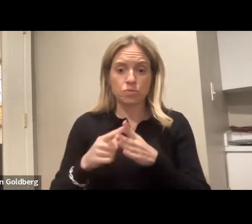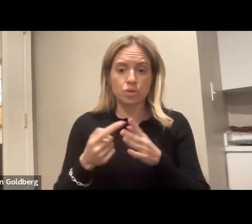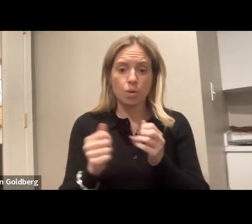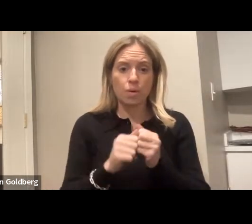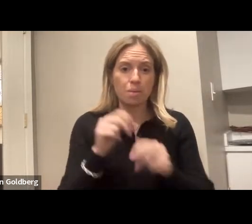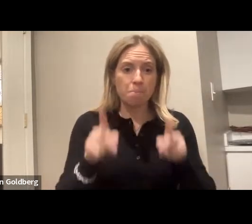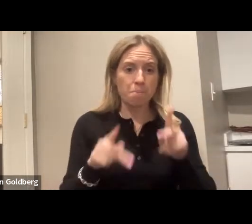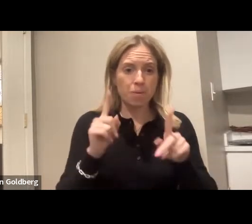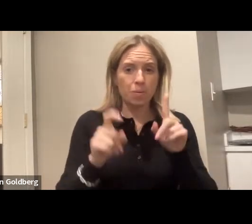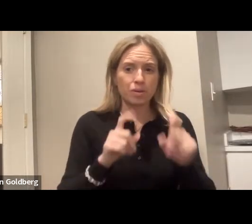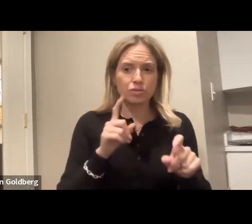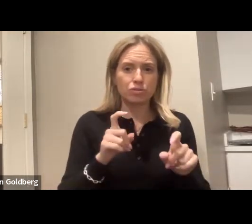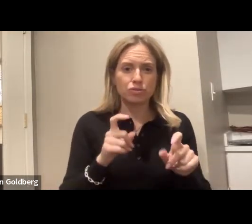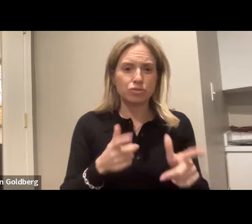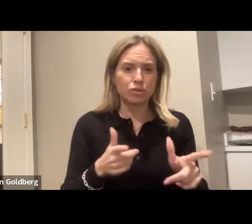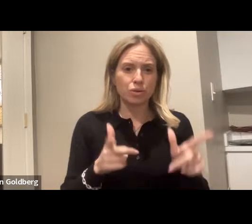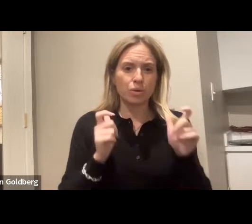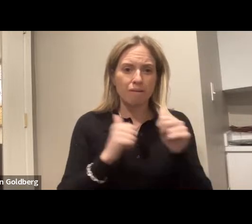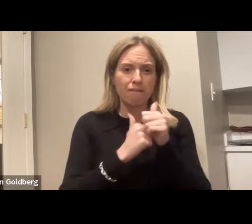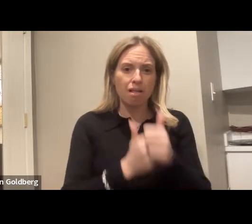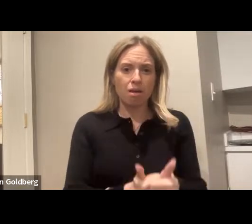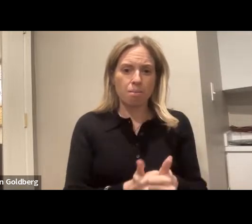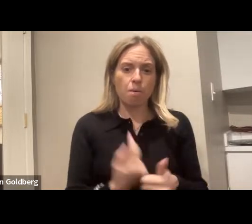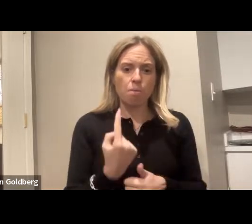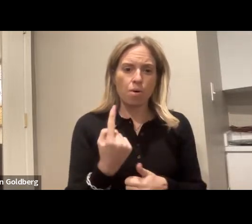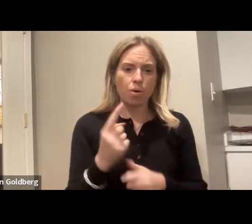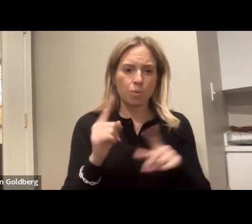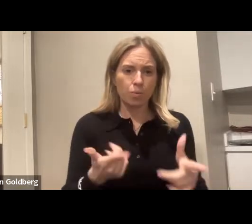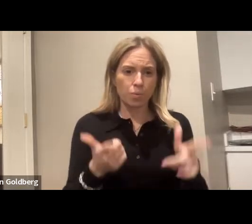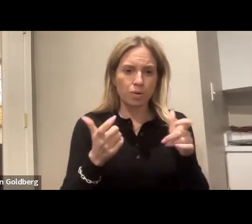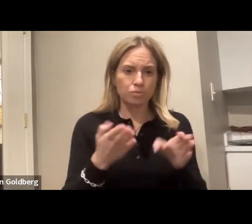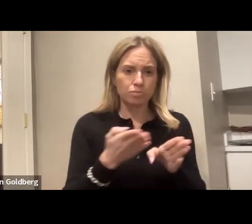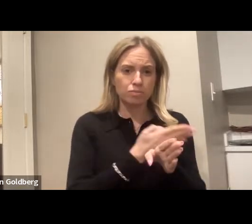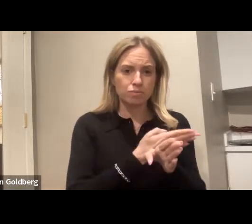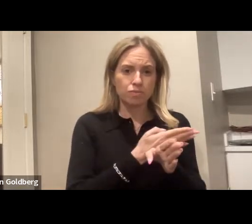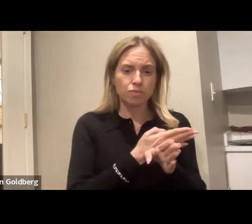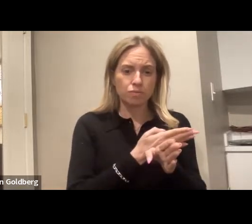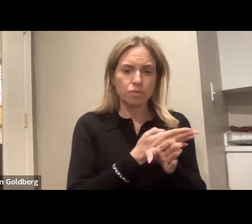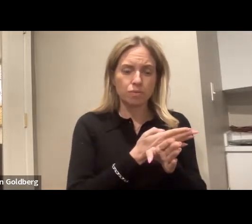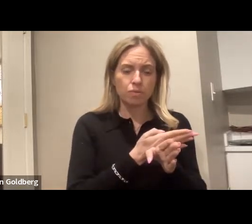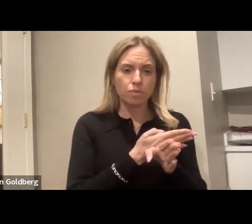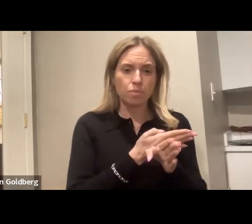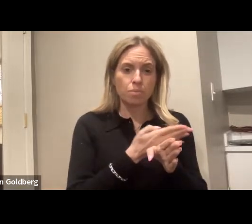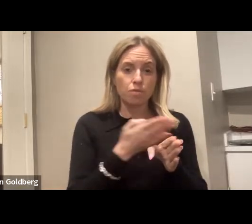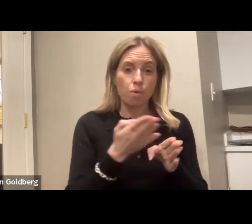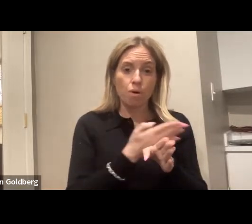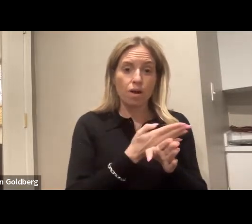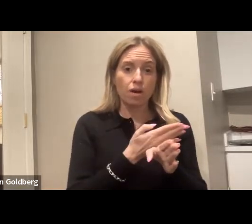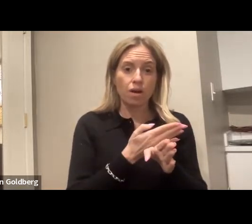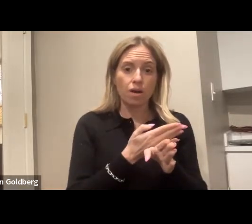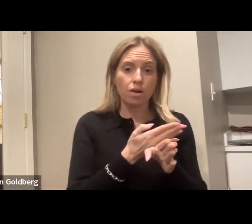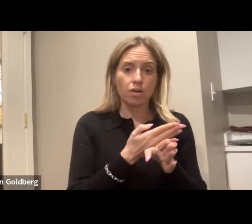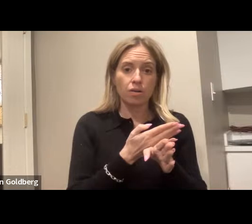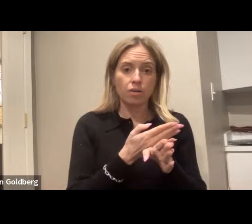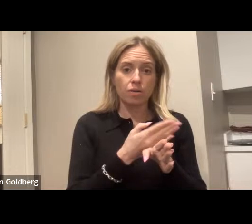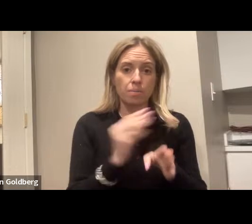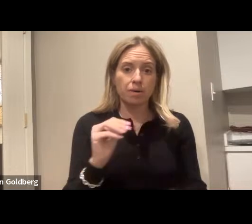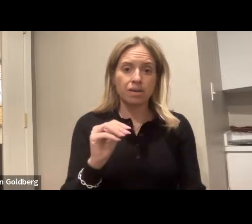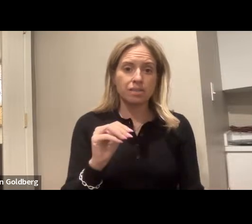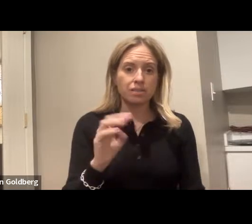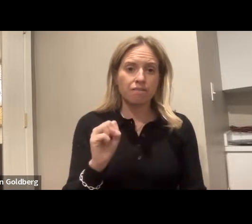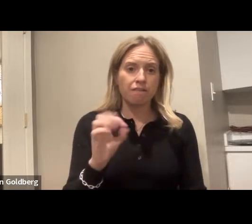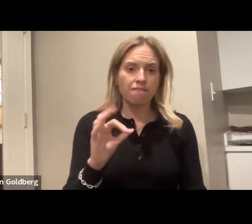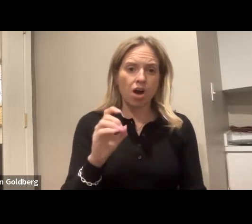questions. Just a quick follow-up. Well, one question before I proceed with the public questions. Ms. Buxell, what's